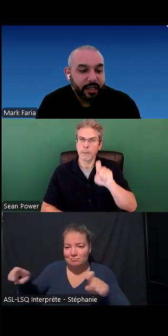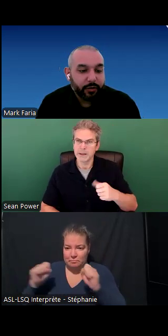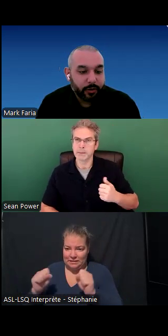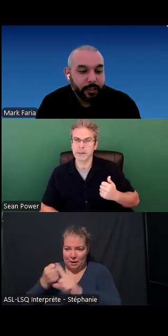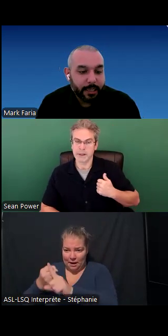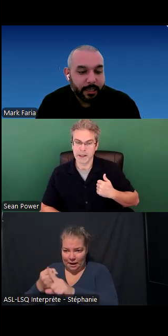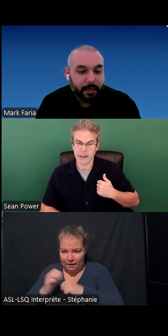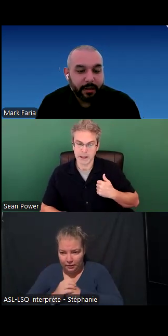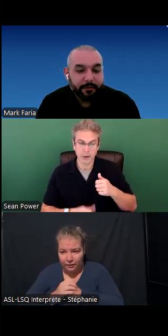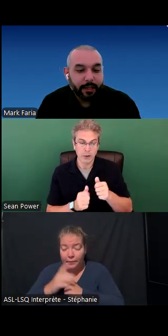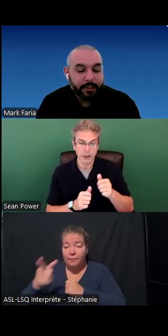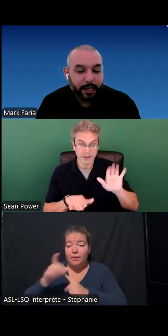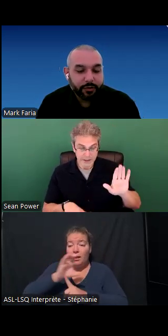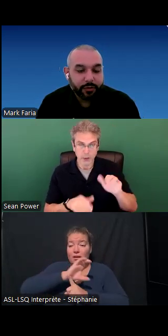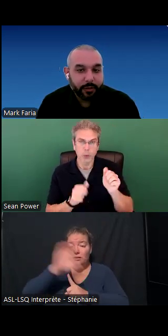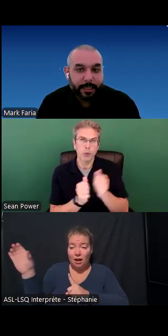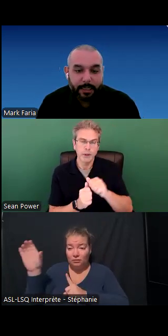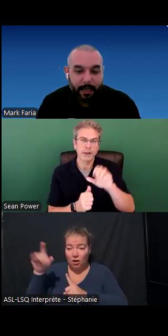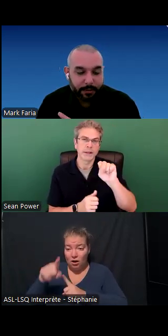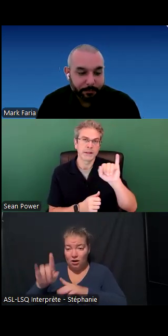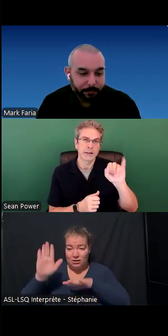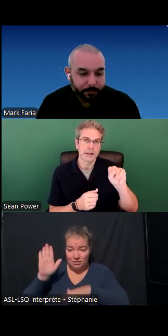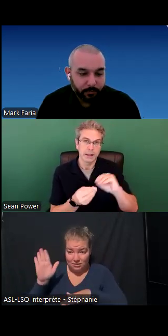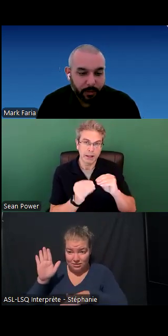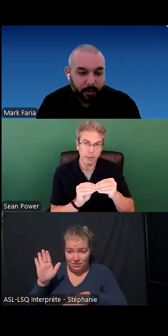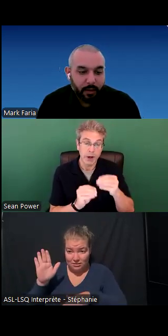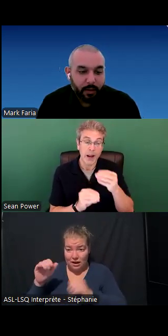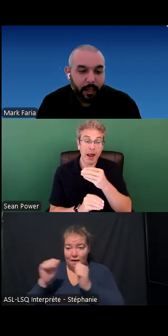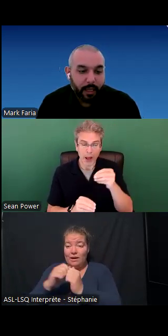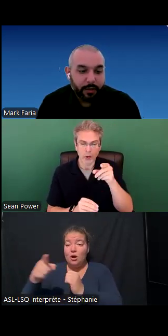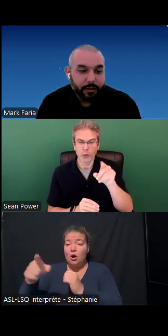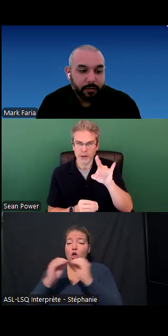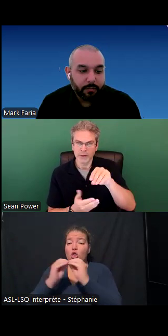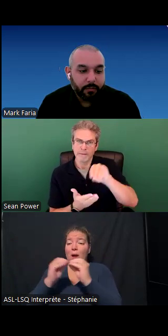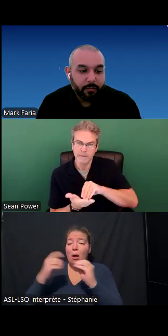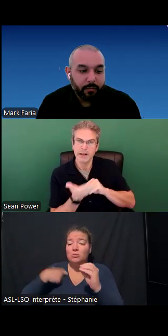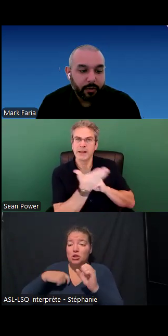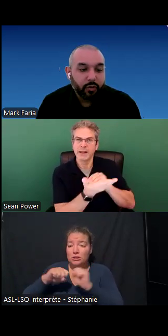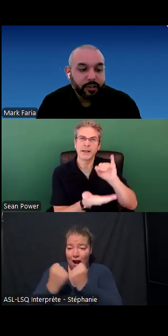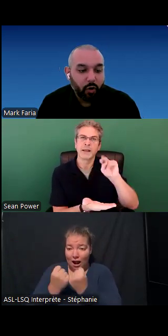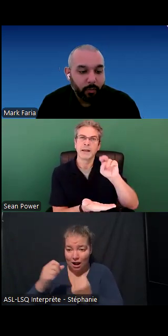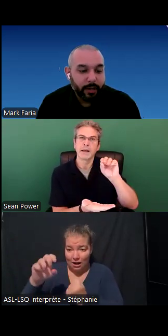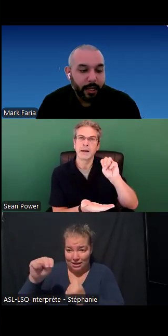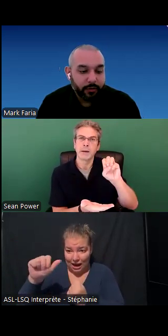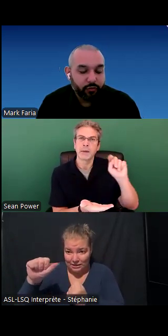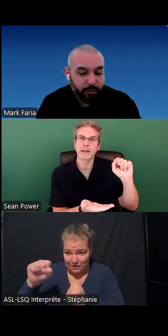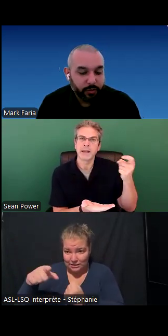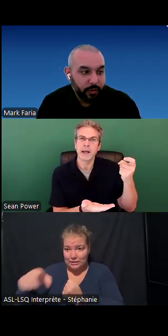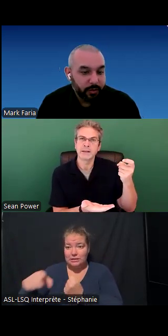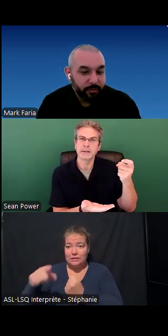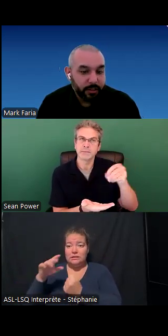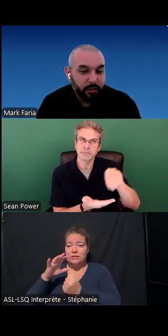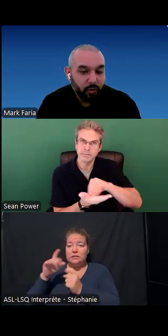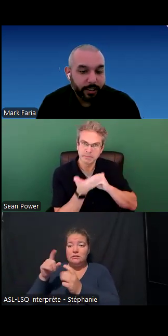you must have earned income and file a tax return in Canada. And you must open and contribute